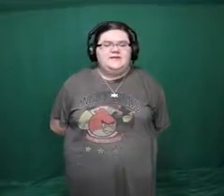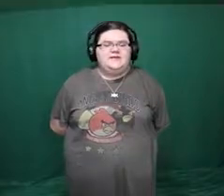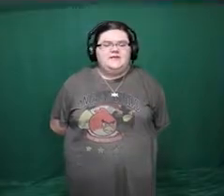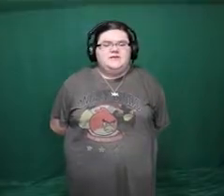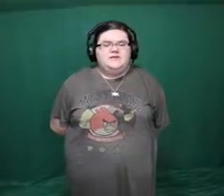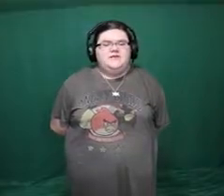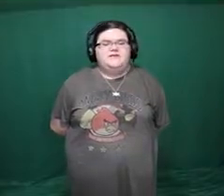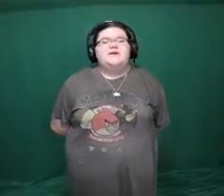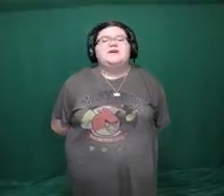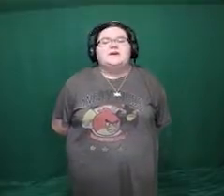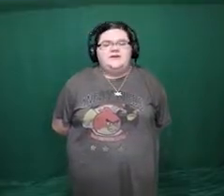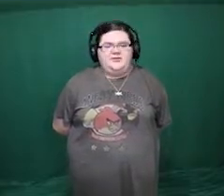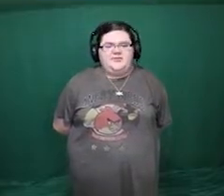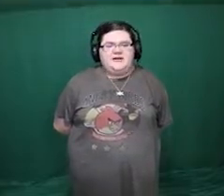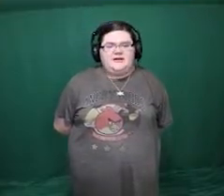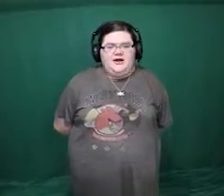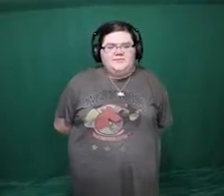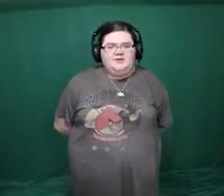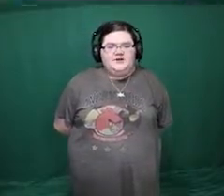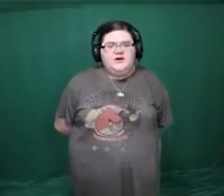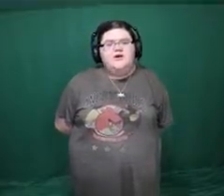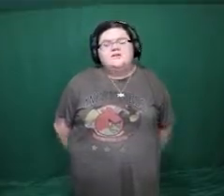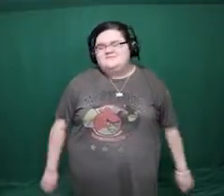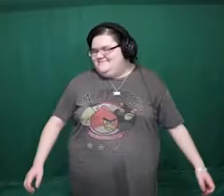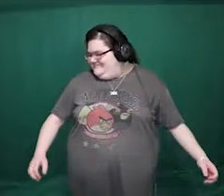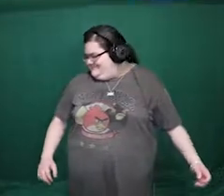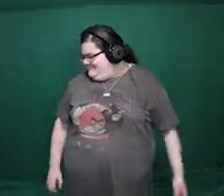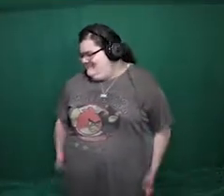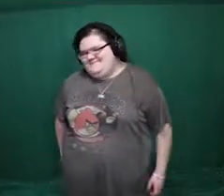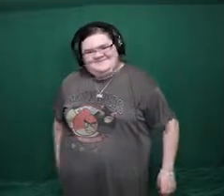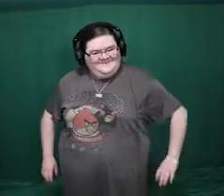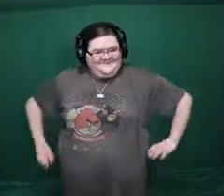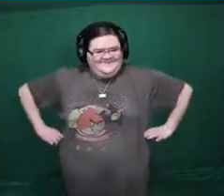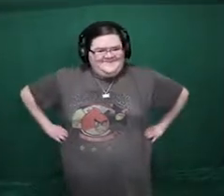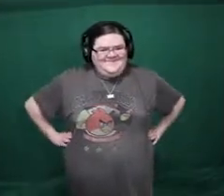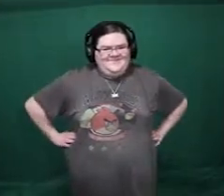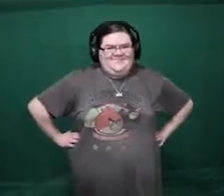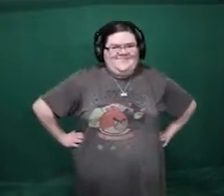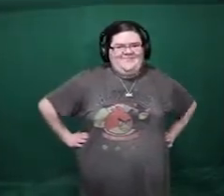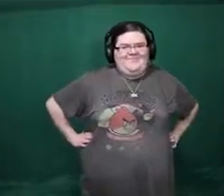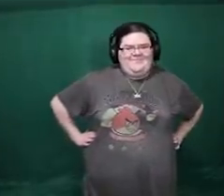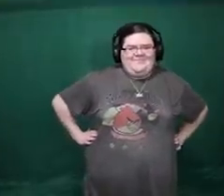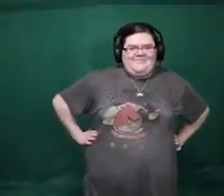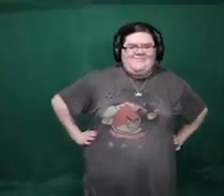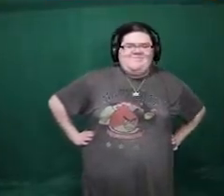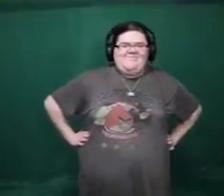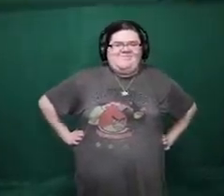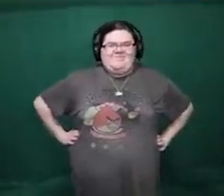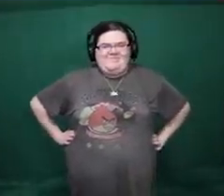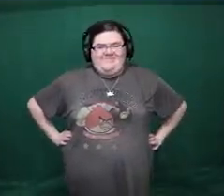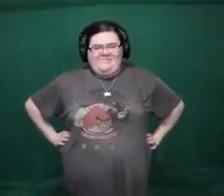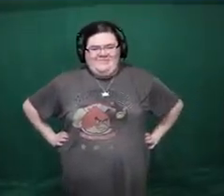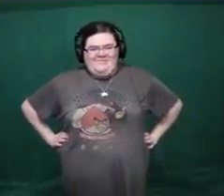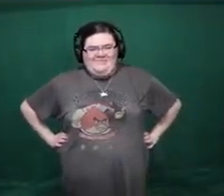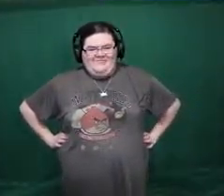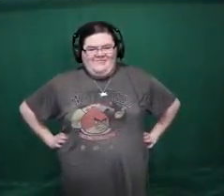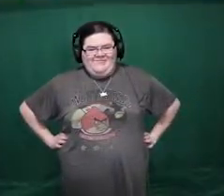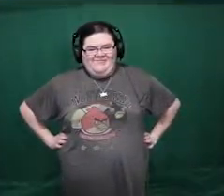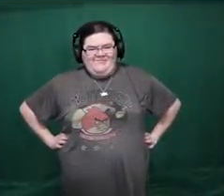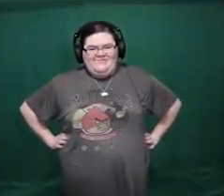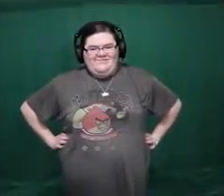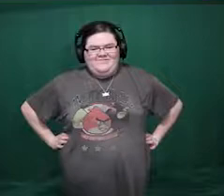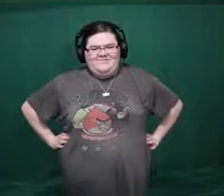ahead of the big clump. Ah! Fuck you. Mm. Oh my god! Big Wait, you, he's